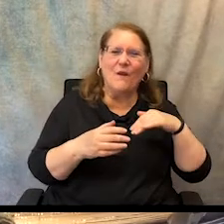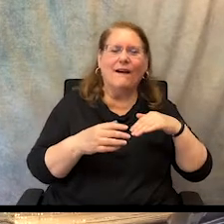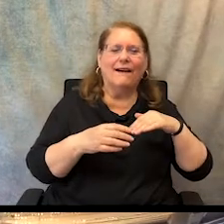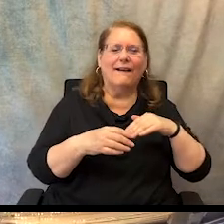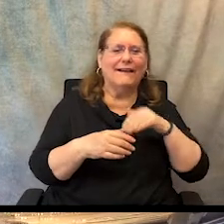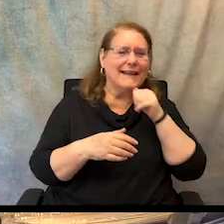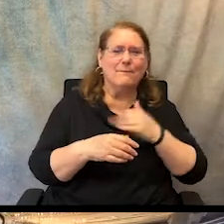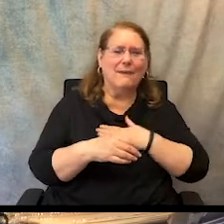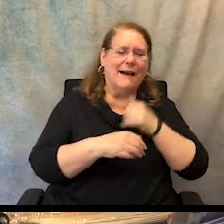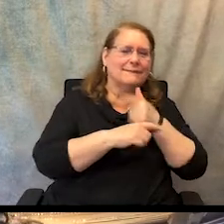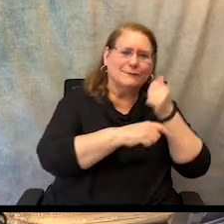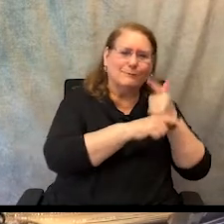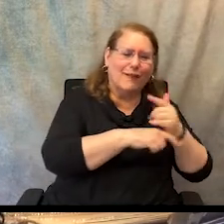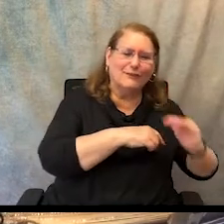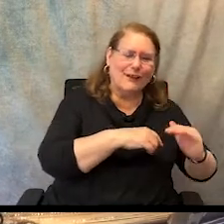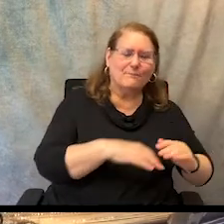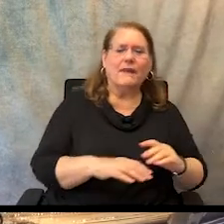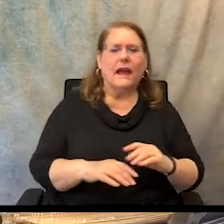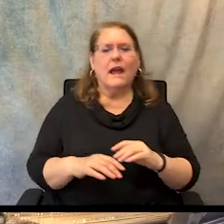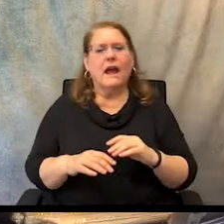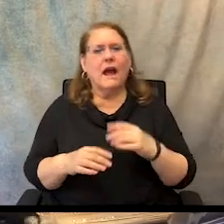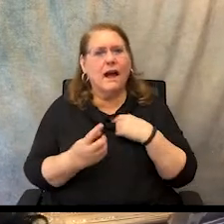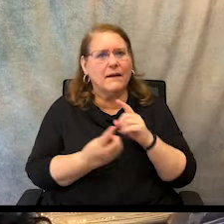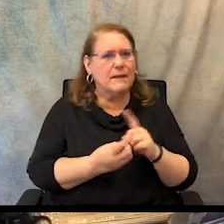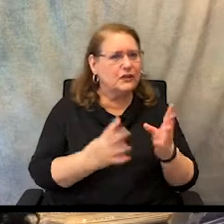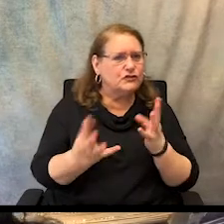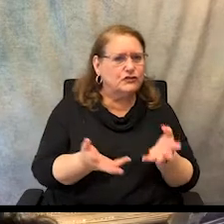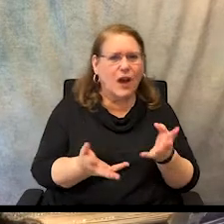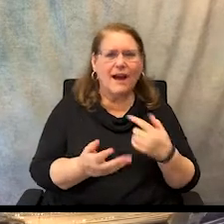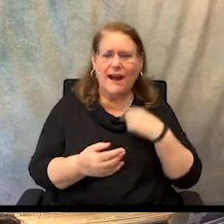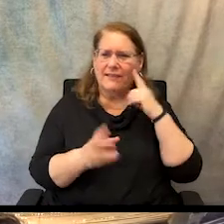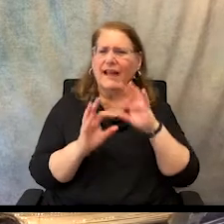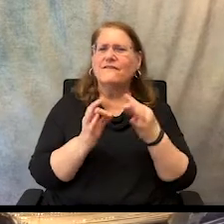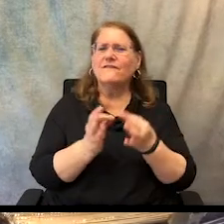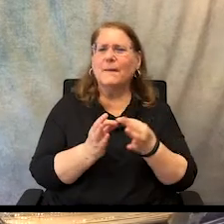course, I invited him. I met him. I talked to him. And somehow I think the family played role too,